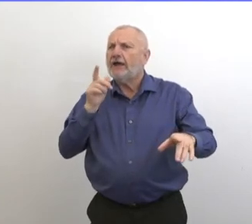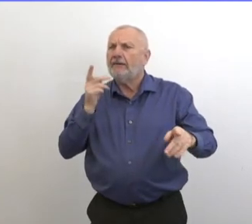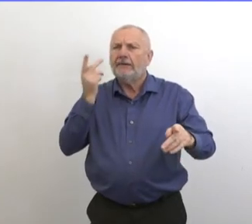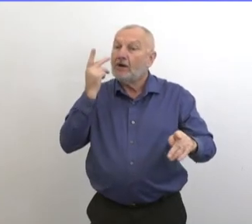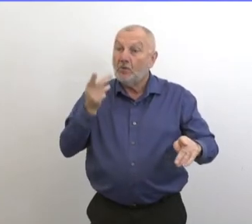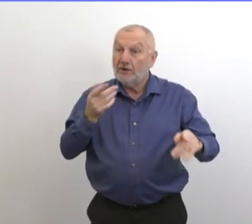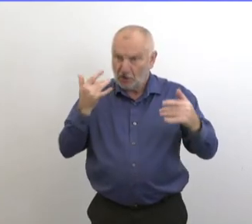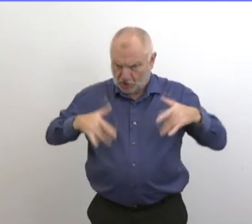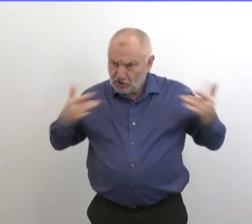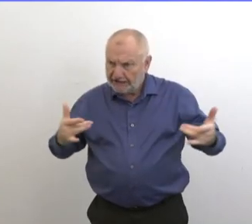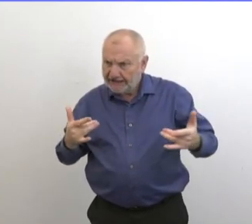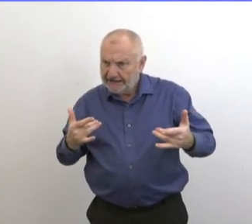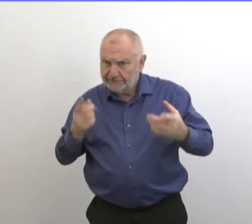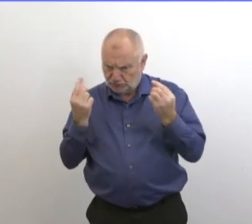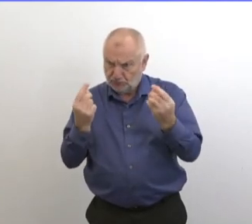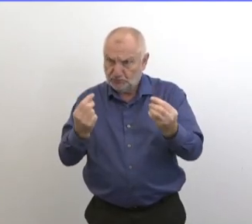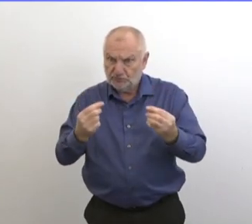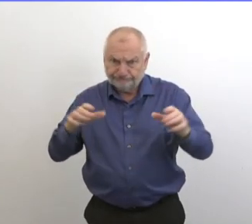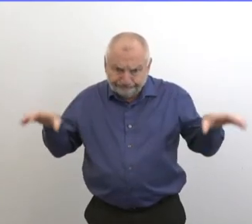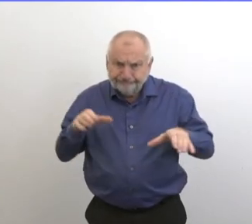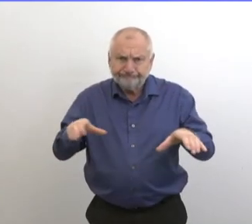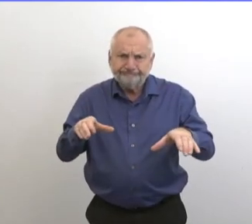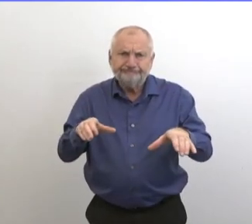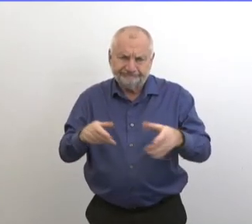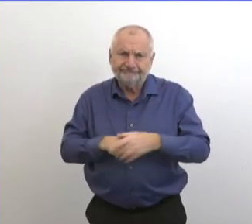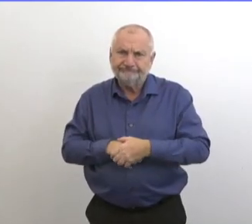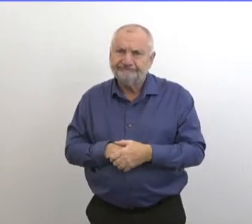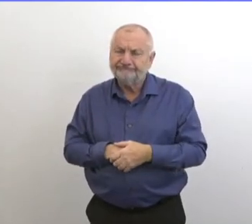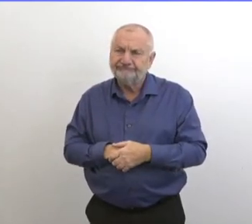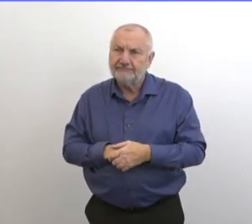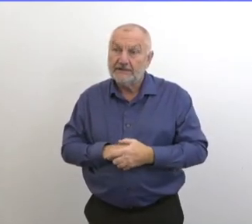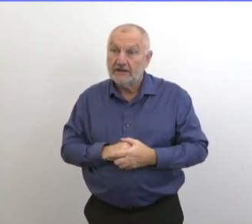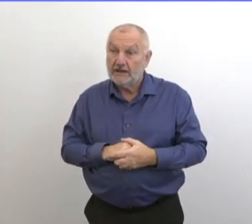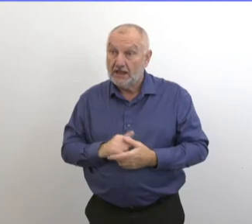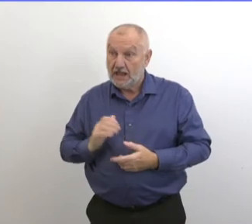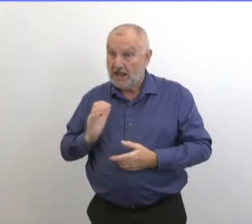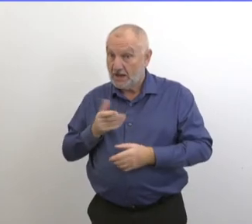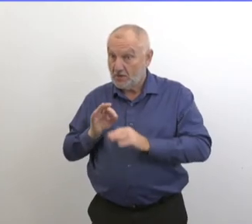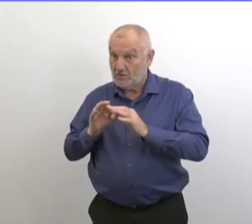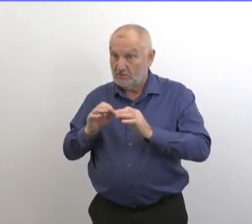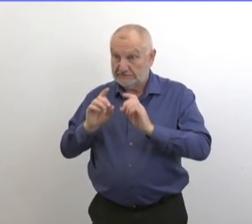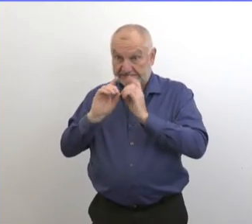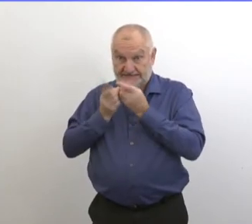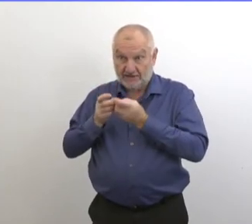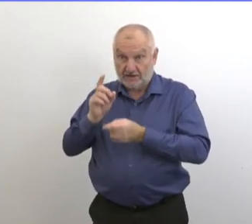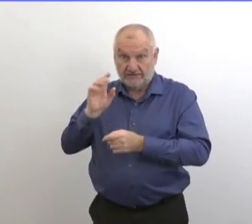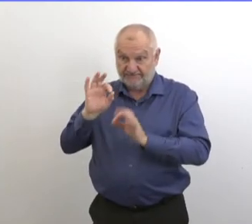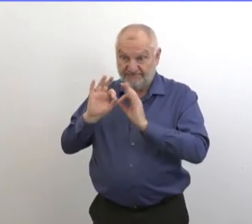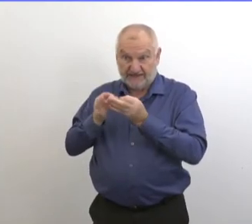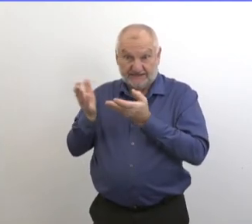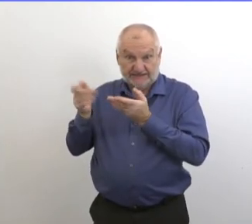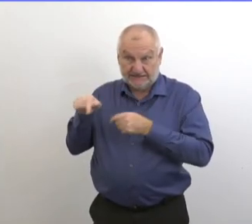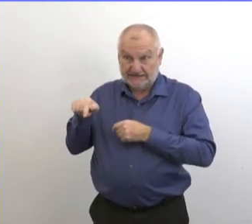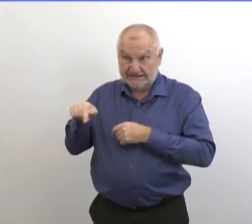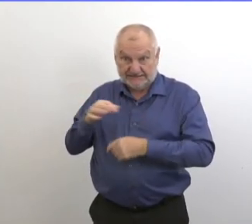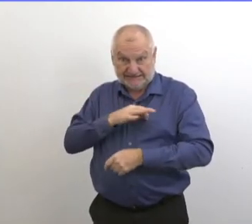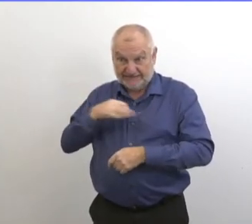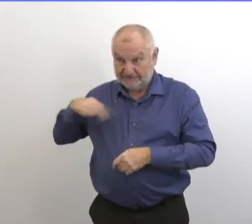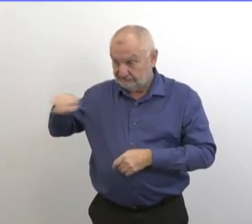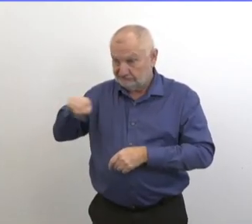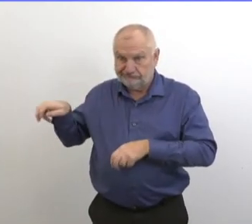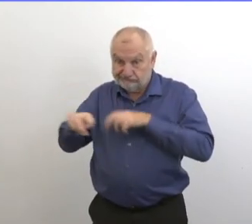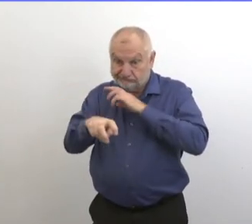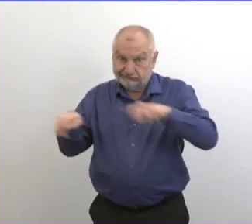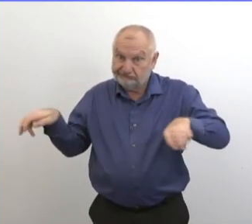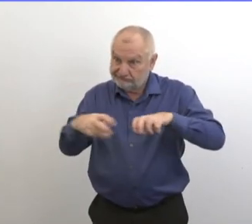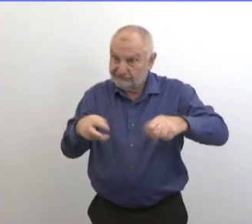have redeployed some staff within the Department of Families to help out in the communities out there. And then also we want to provide the necessary supports for